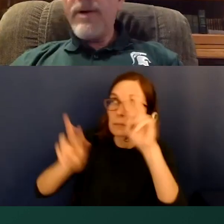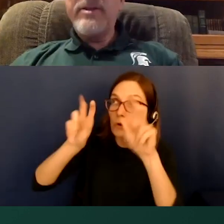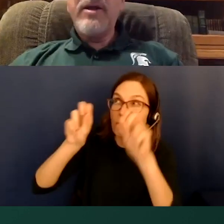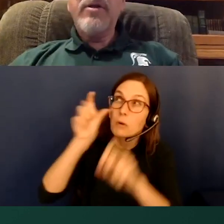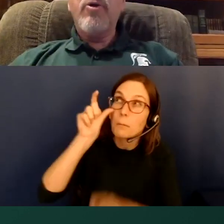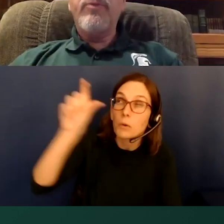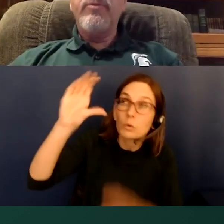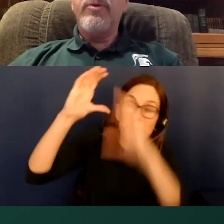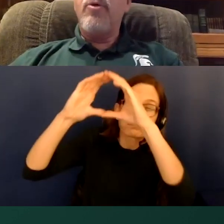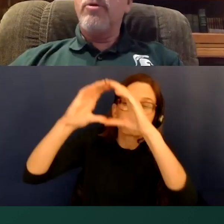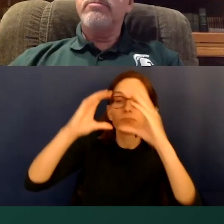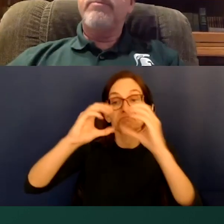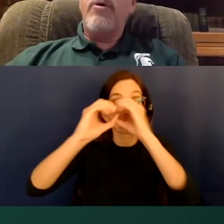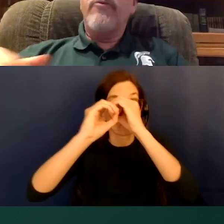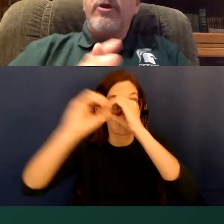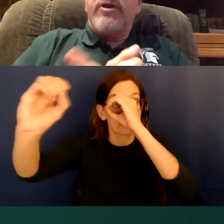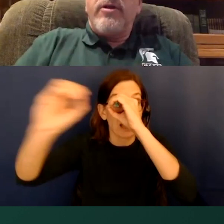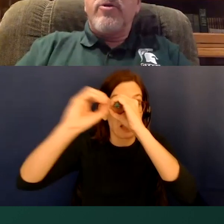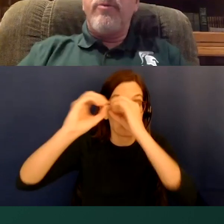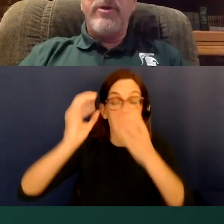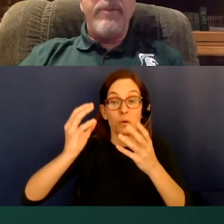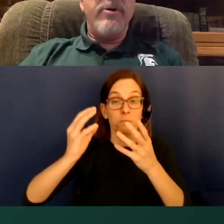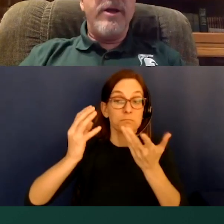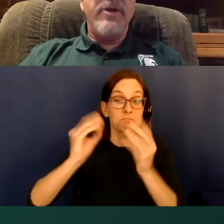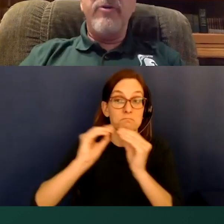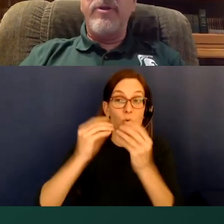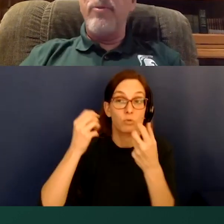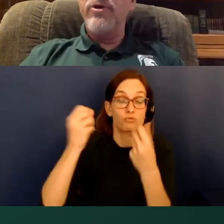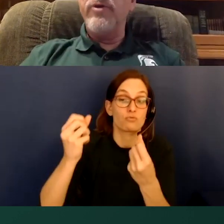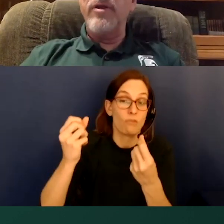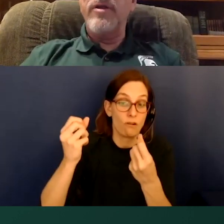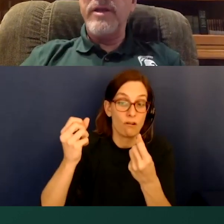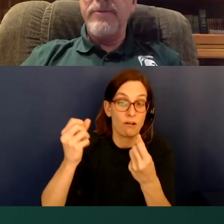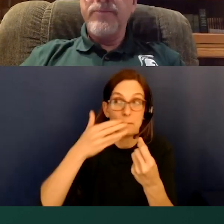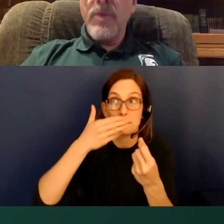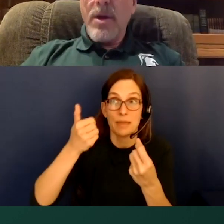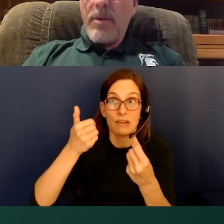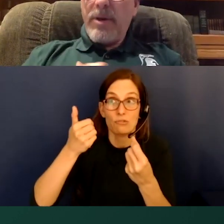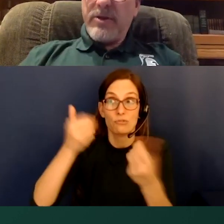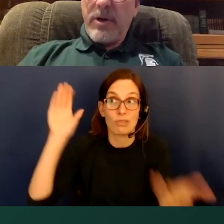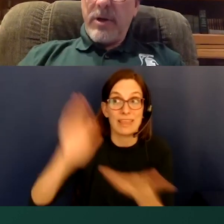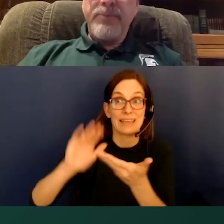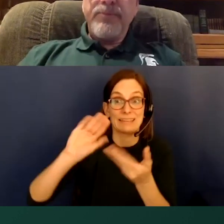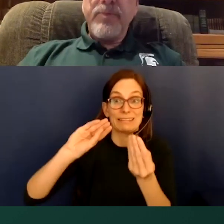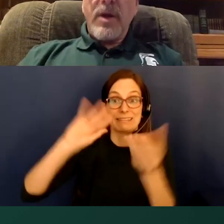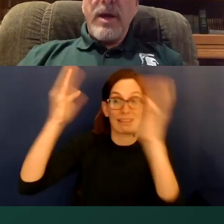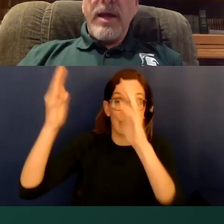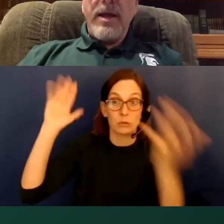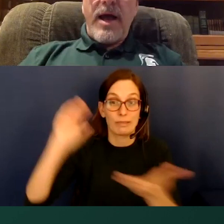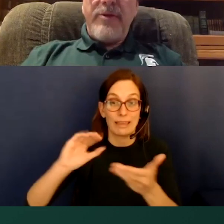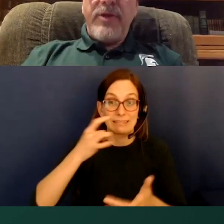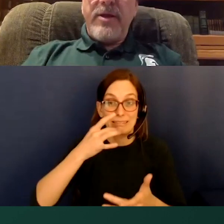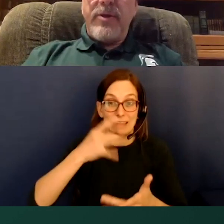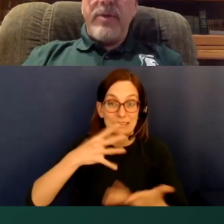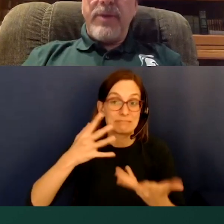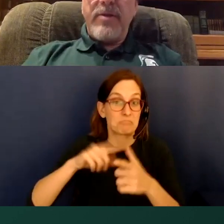Well, by telescope, the more powerful your telescope and the better the conditions, the more you can see. But